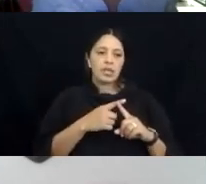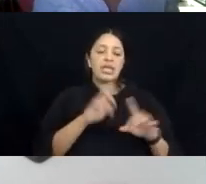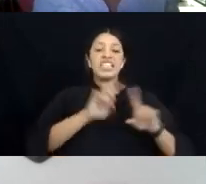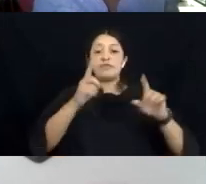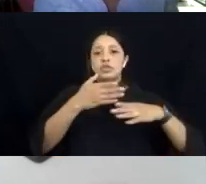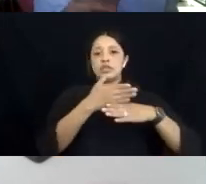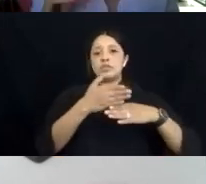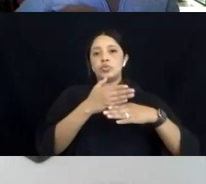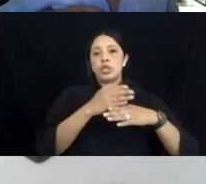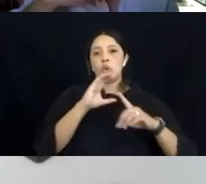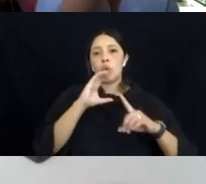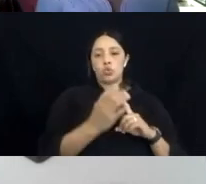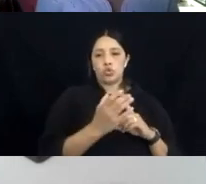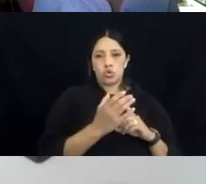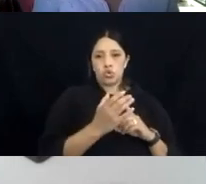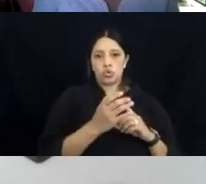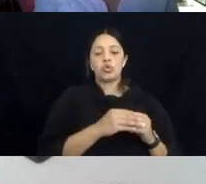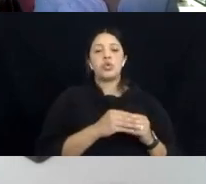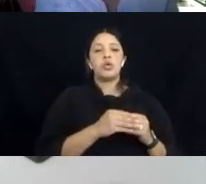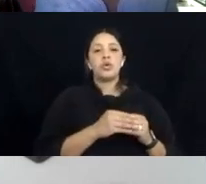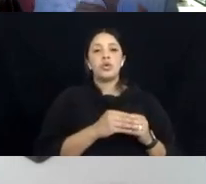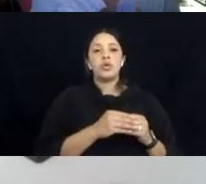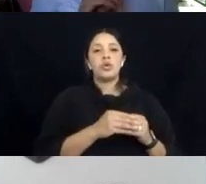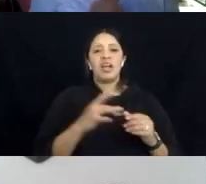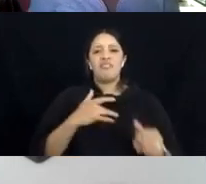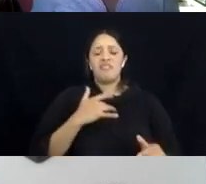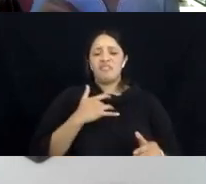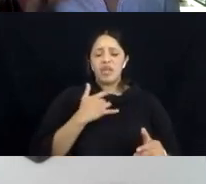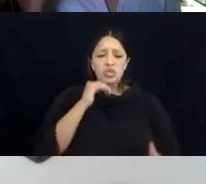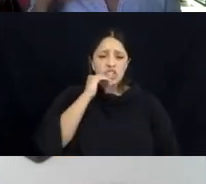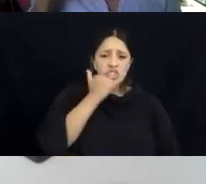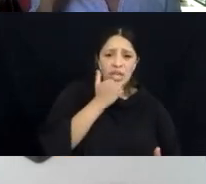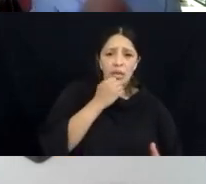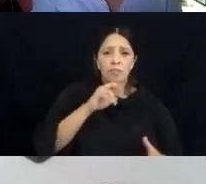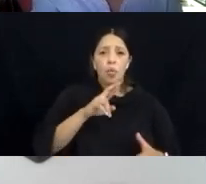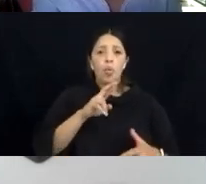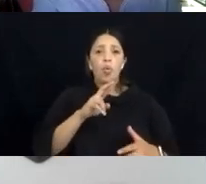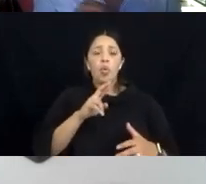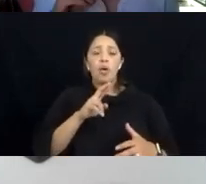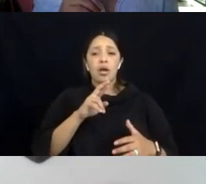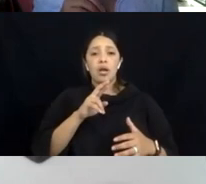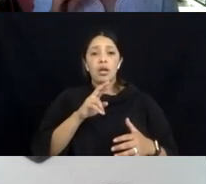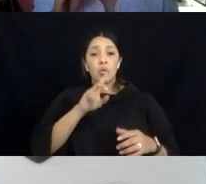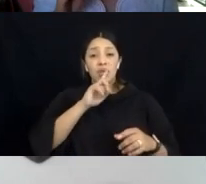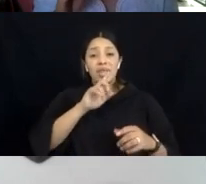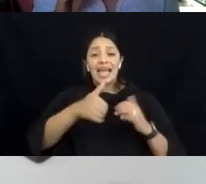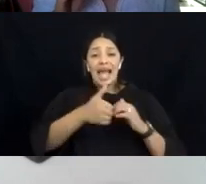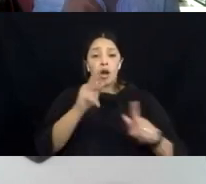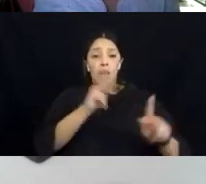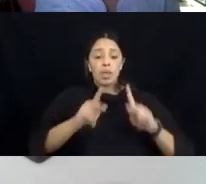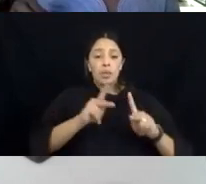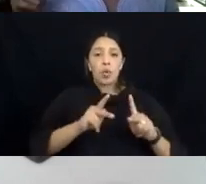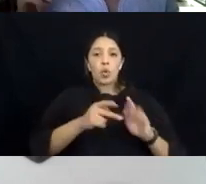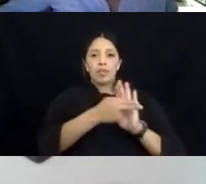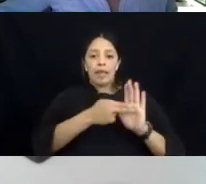that people feel. I think when we see the data of how people report for their race, you know, a